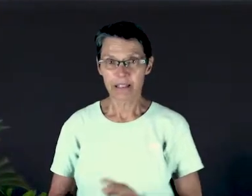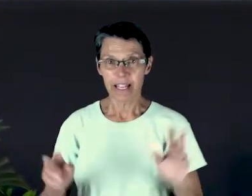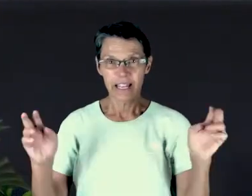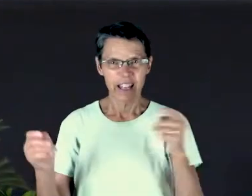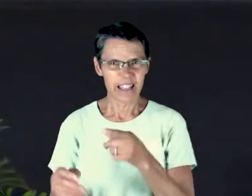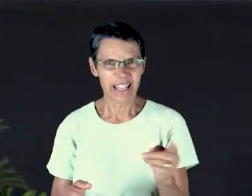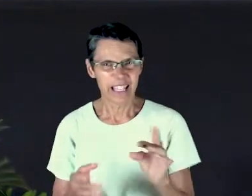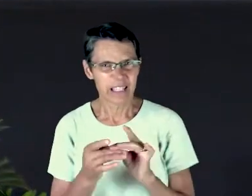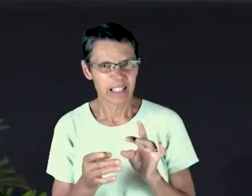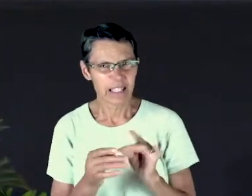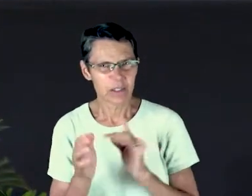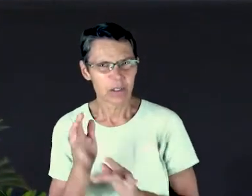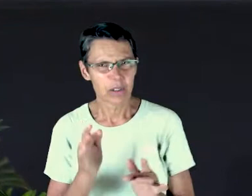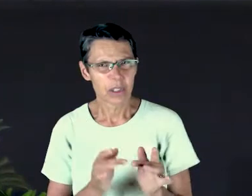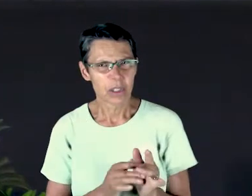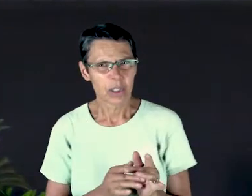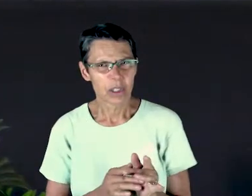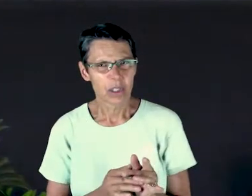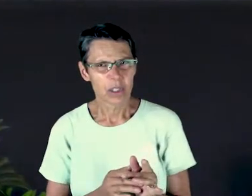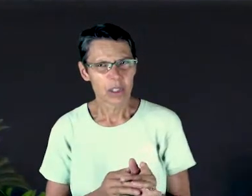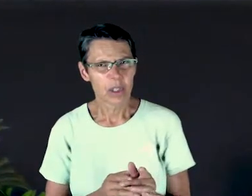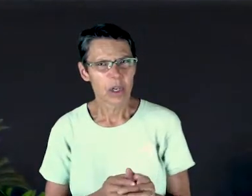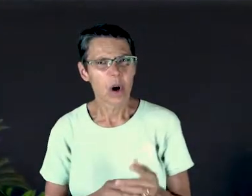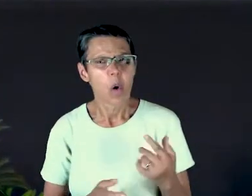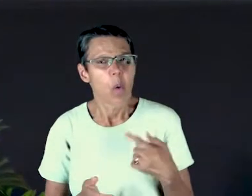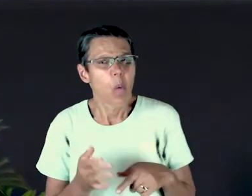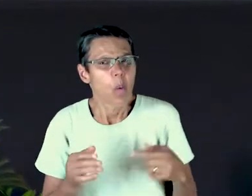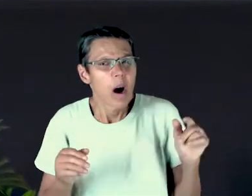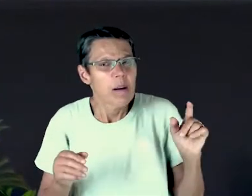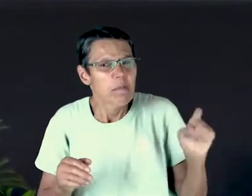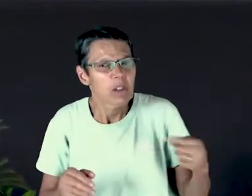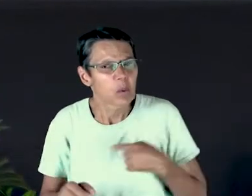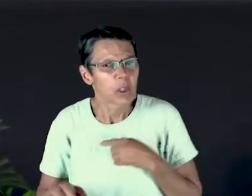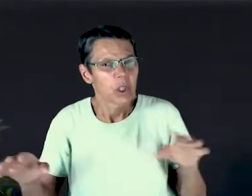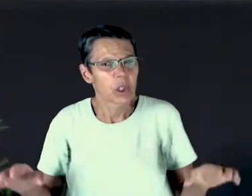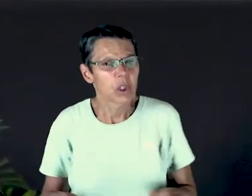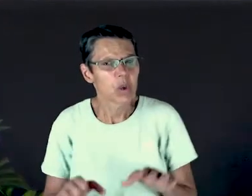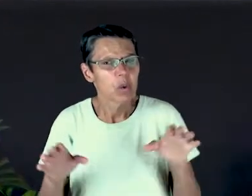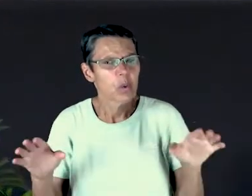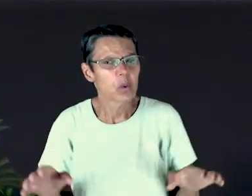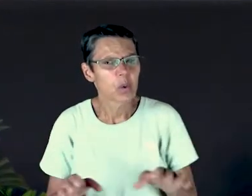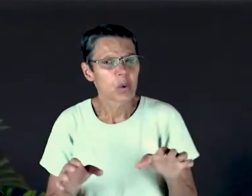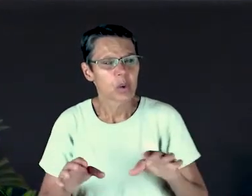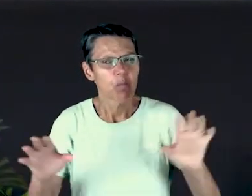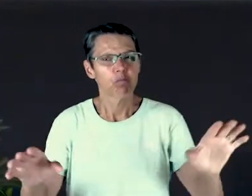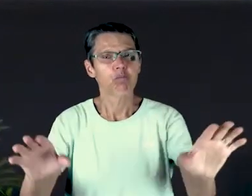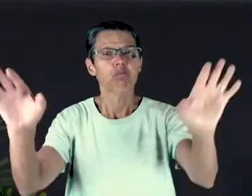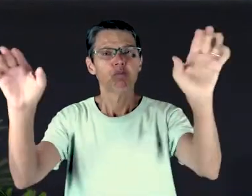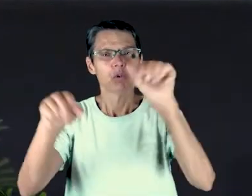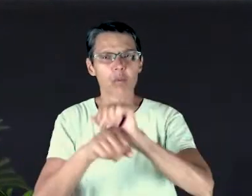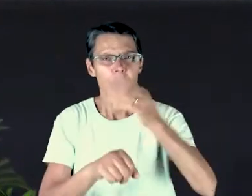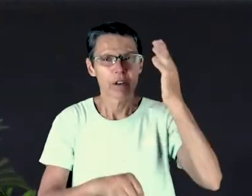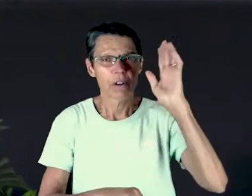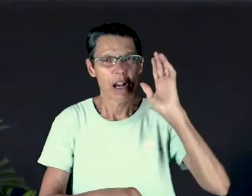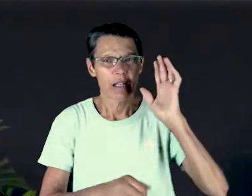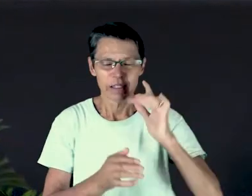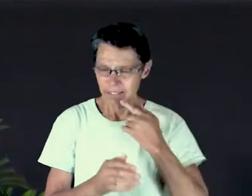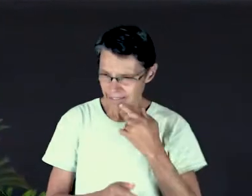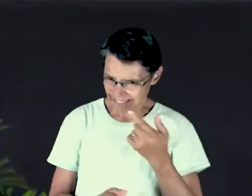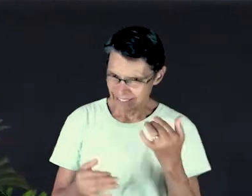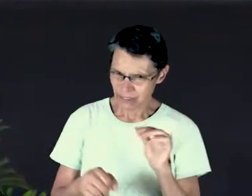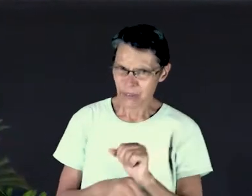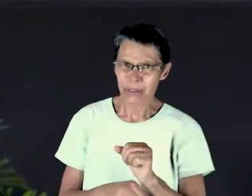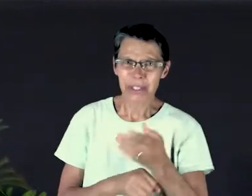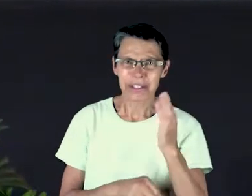Then they said to Jesus, "What must we do to perform the works of God?" Jesus answered them, "This is the work of